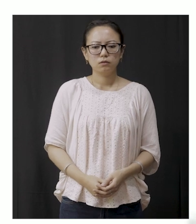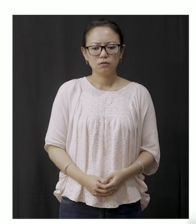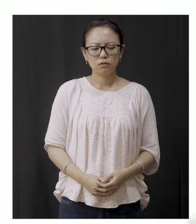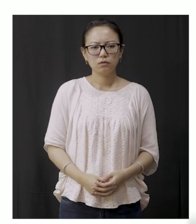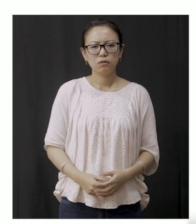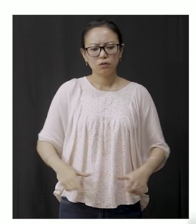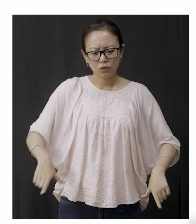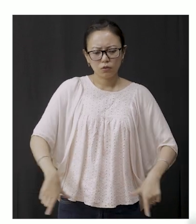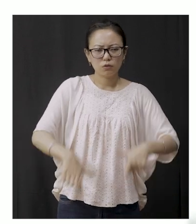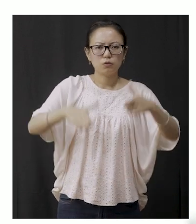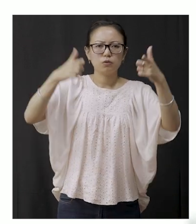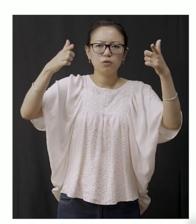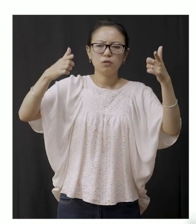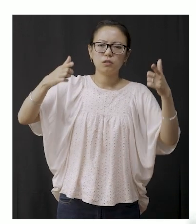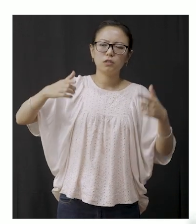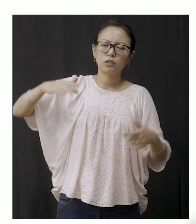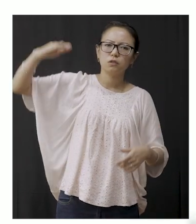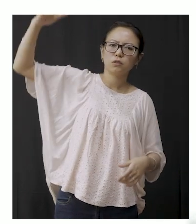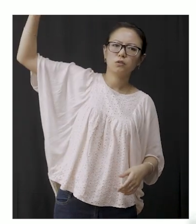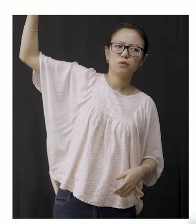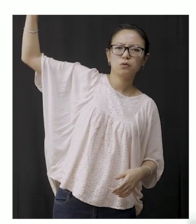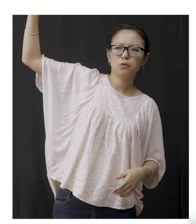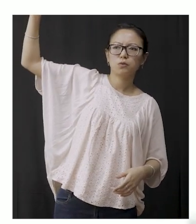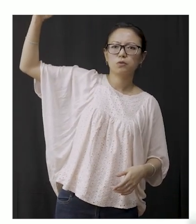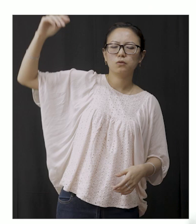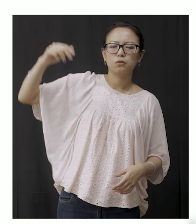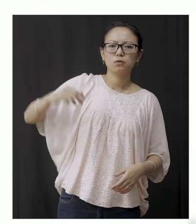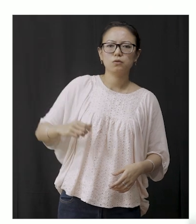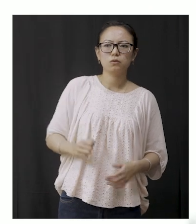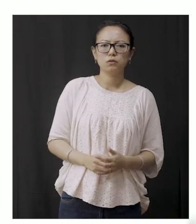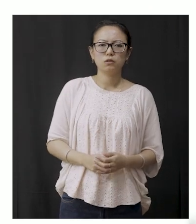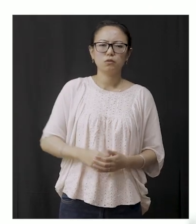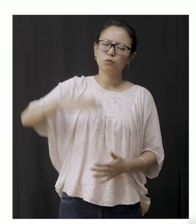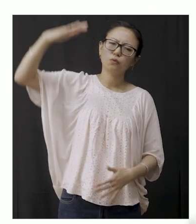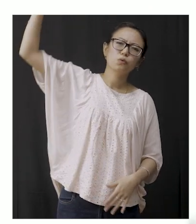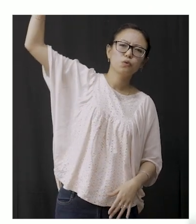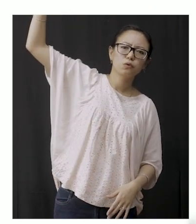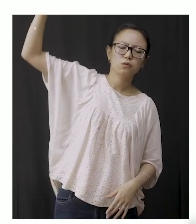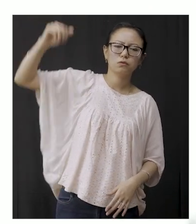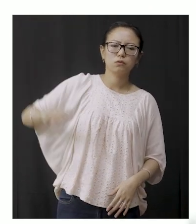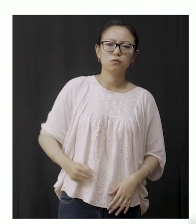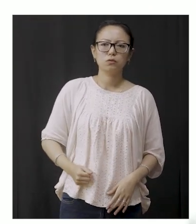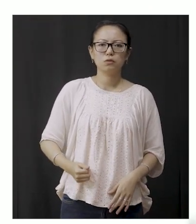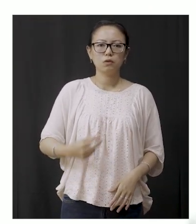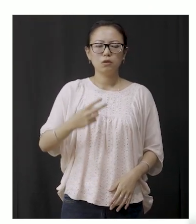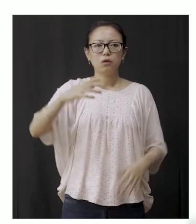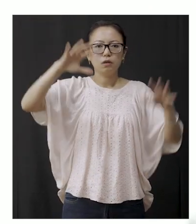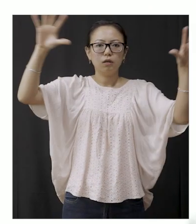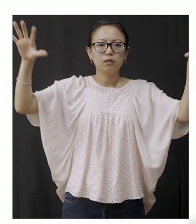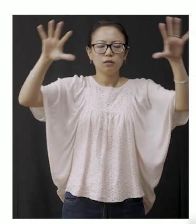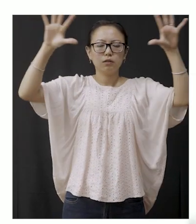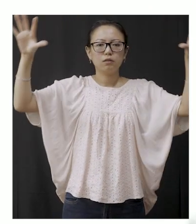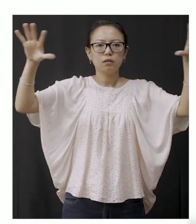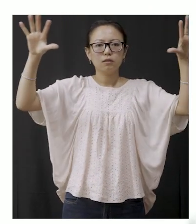trees, they see the clouds that are moving around. The clouds, they don't stop in one place, right? They go and moving around